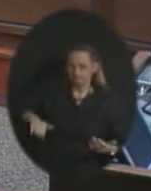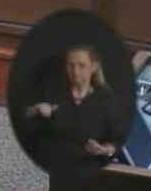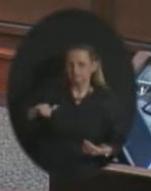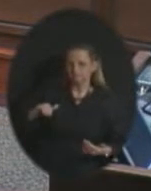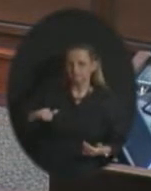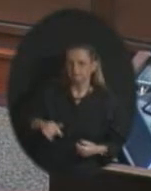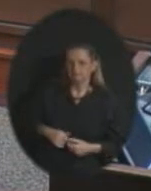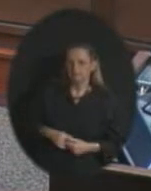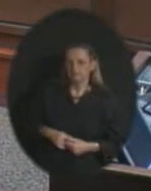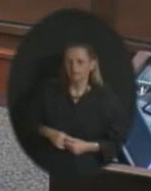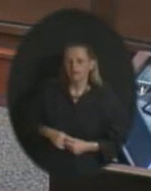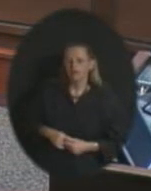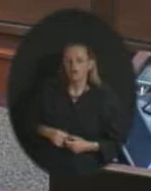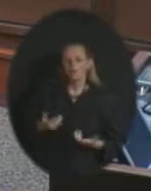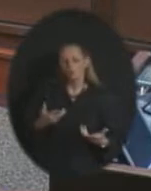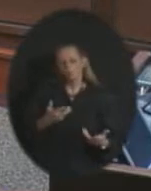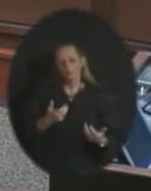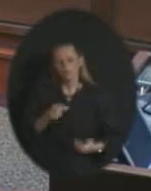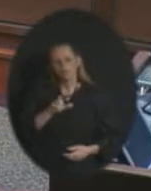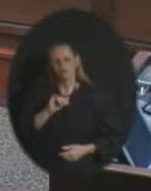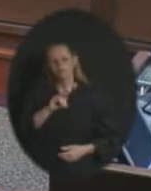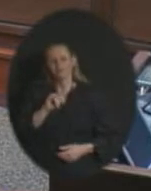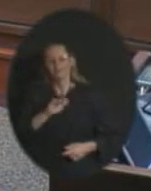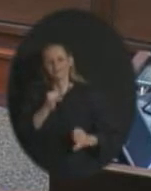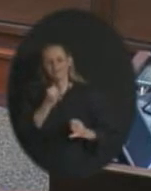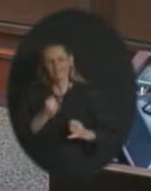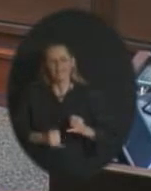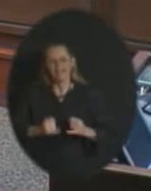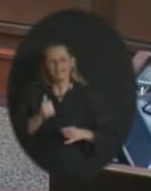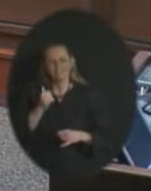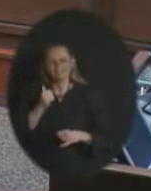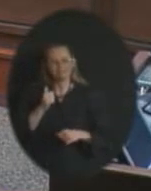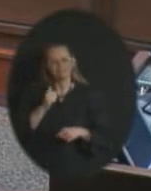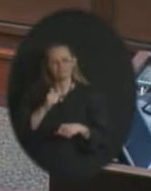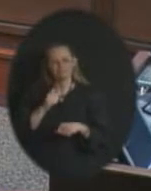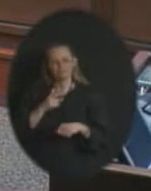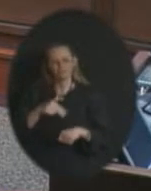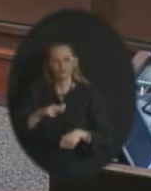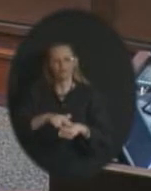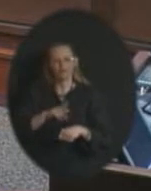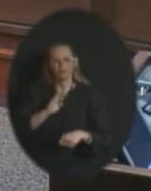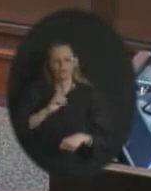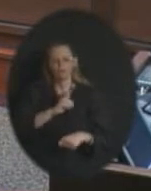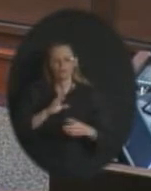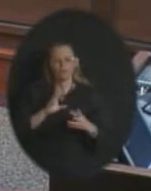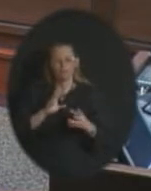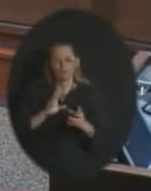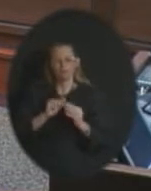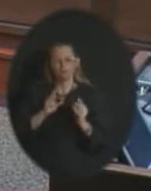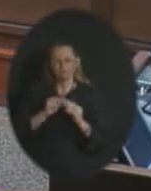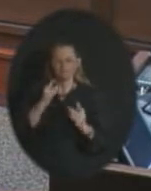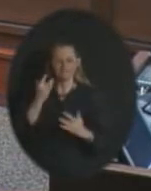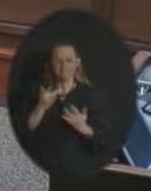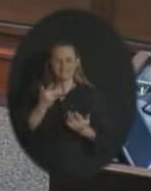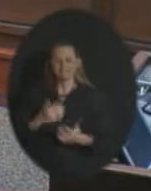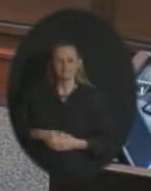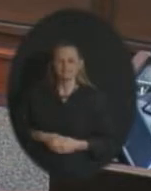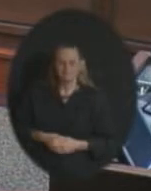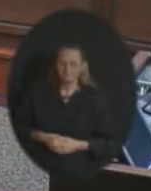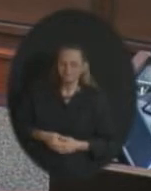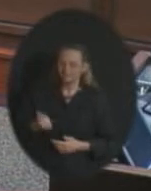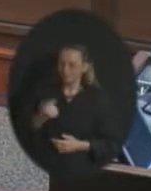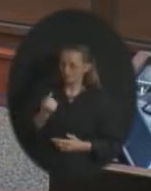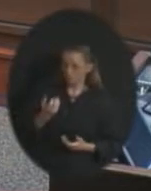Late. I'm going to make Rita's last regular board meeting going out with a bang. Yeah, thank you very much. No problem. All right, would someone care to make a